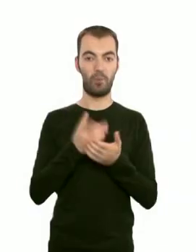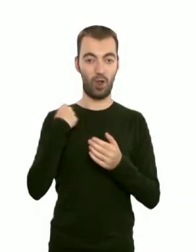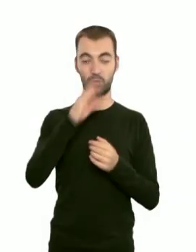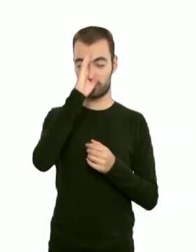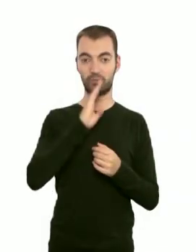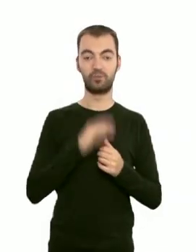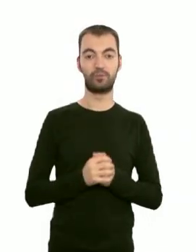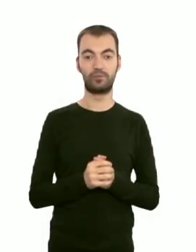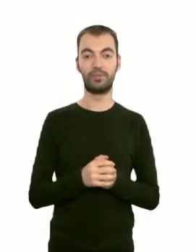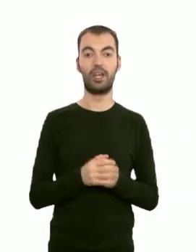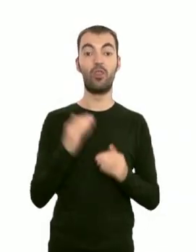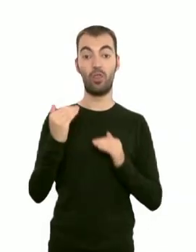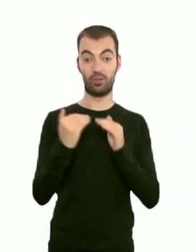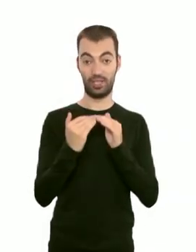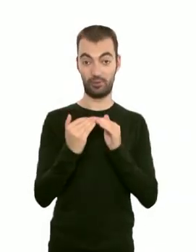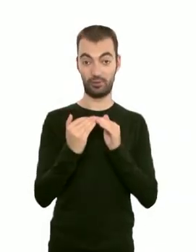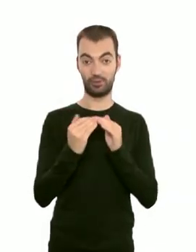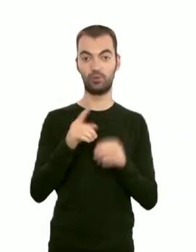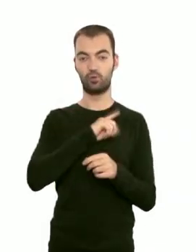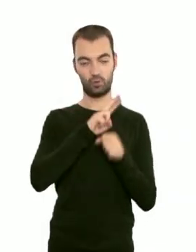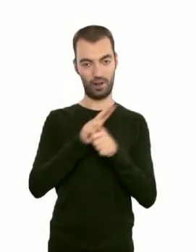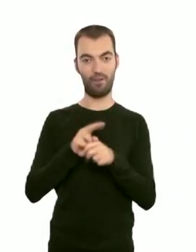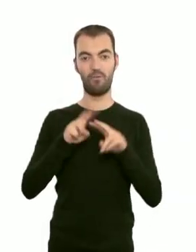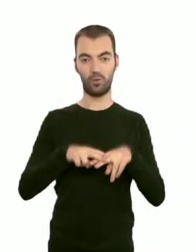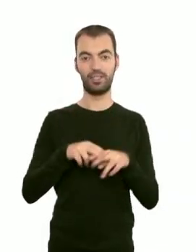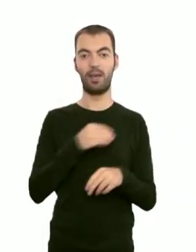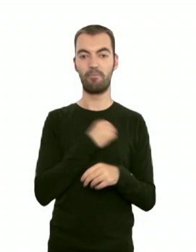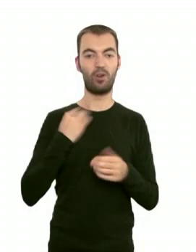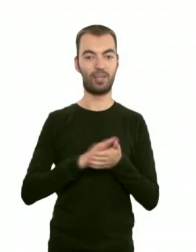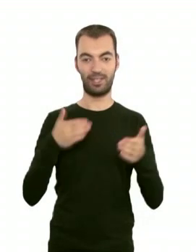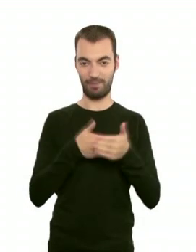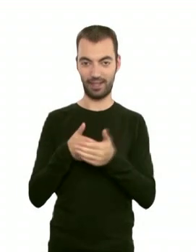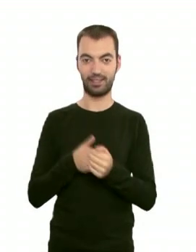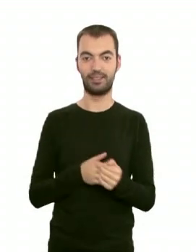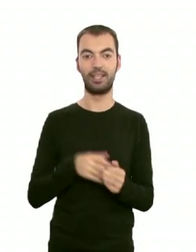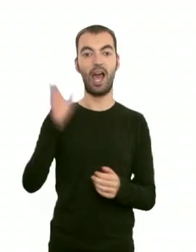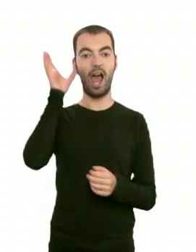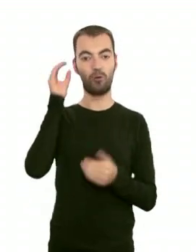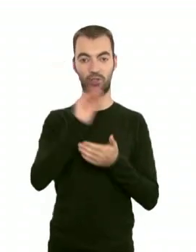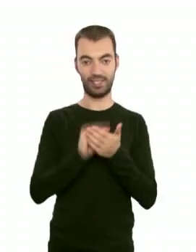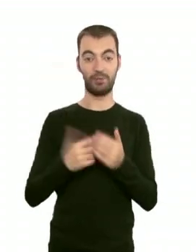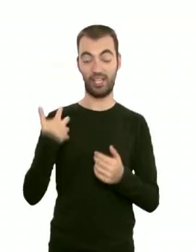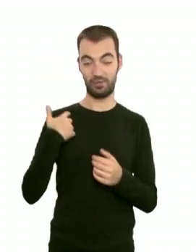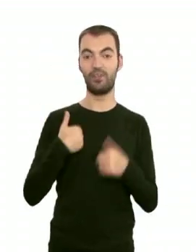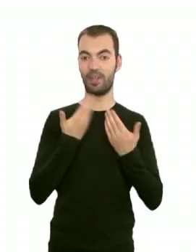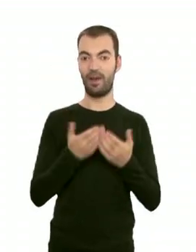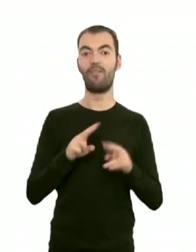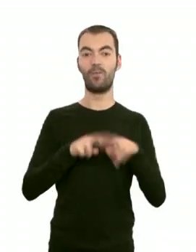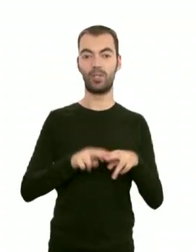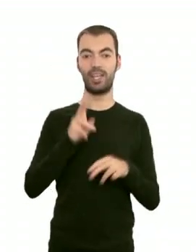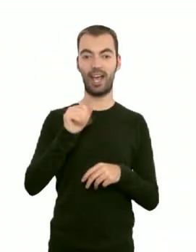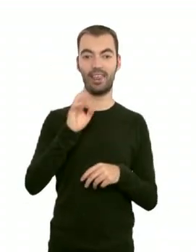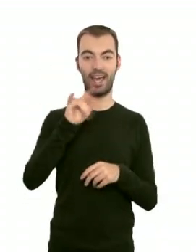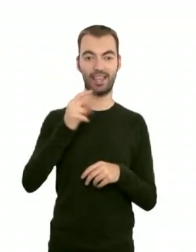The accessibility of Orange Warsaw Festival was supervised by Poland Without Barriers Foundation. Live audio